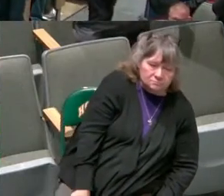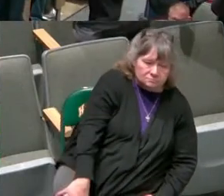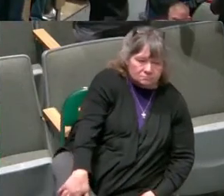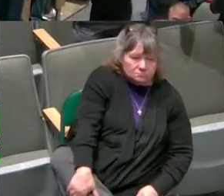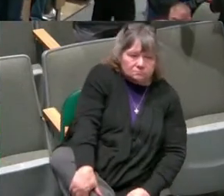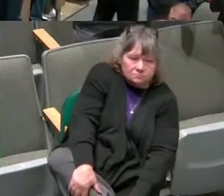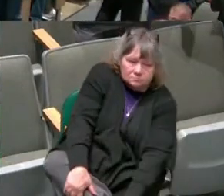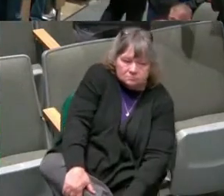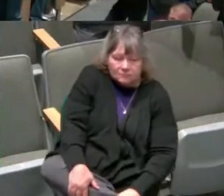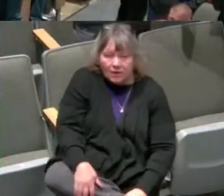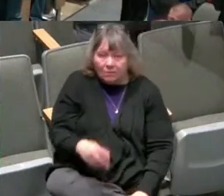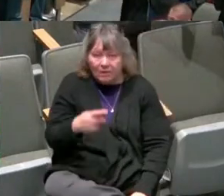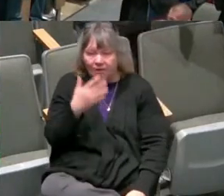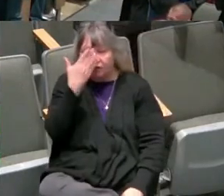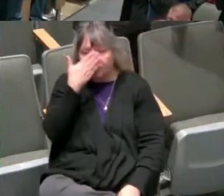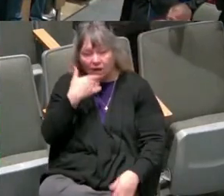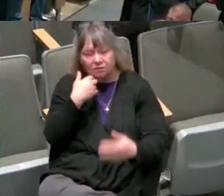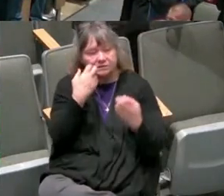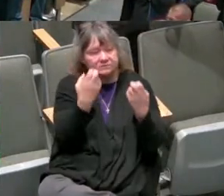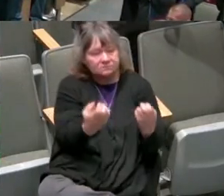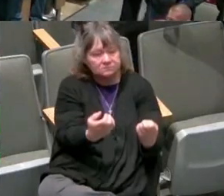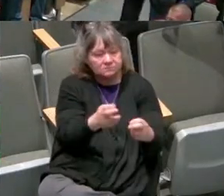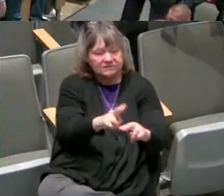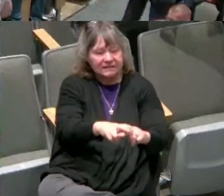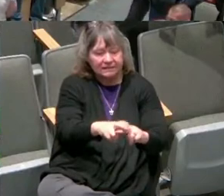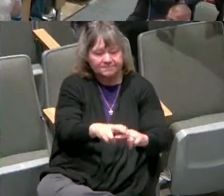people in the front may be seated